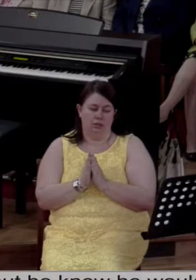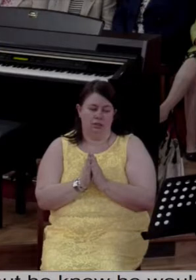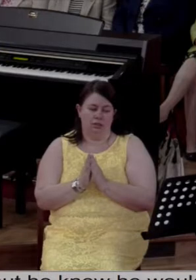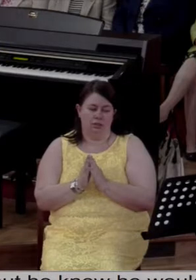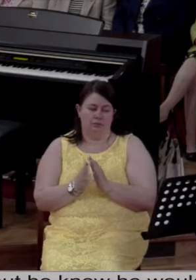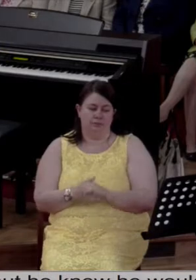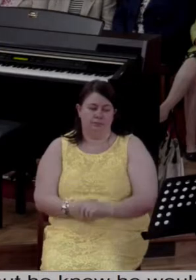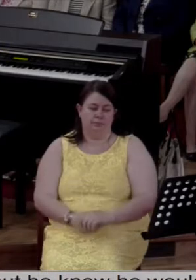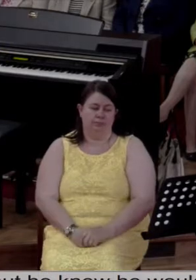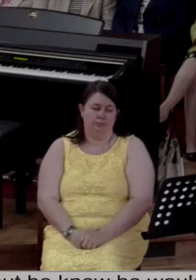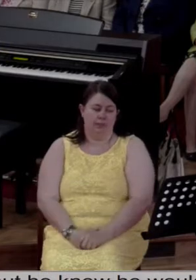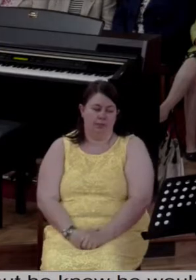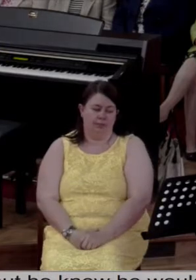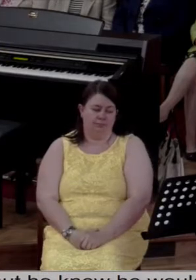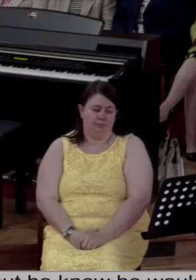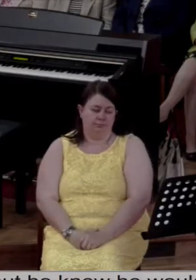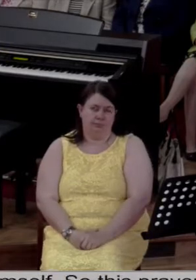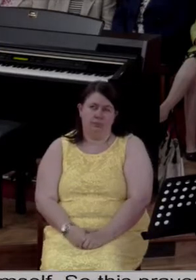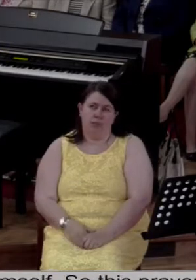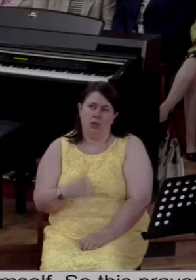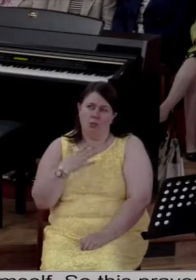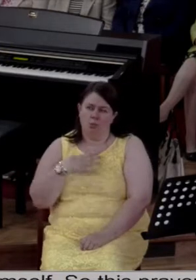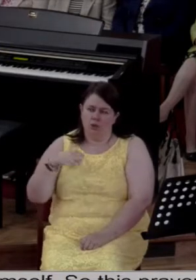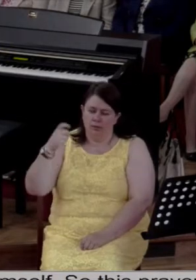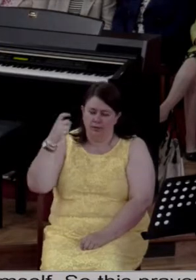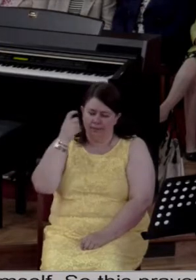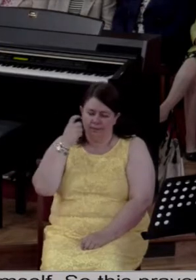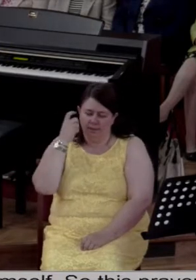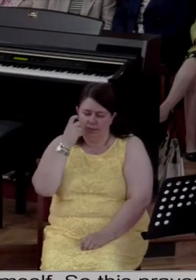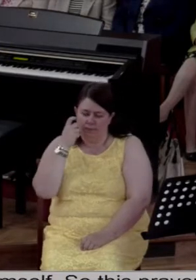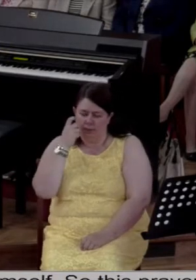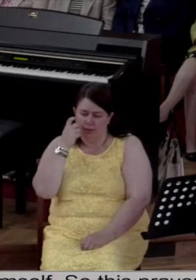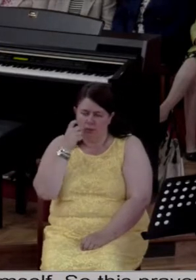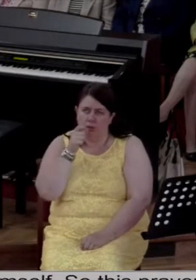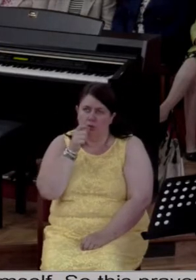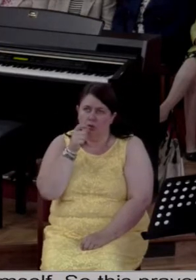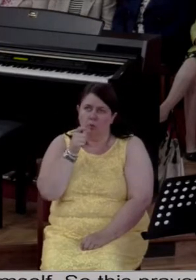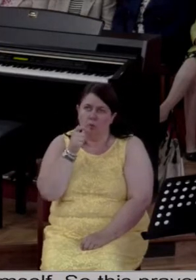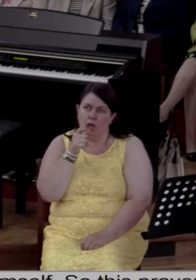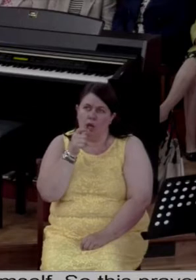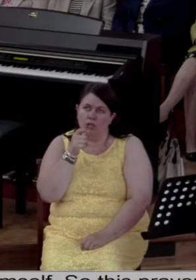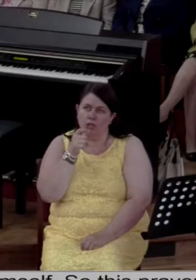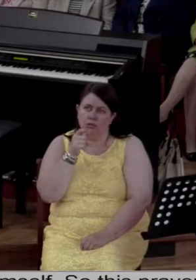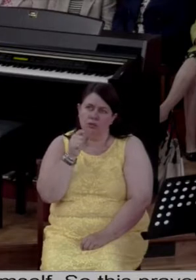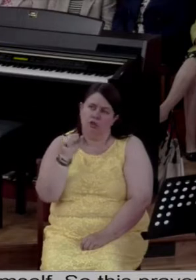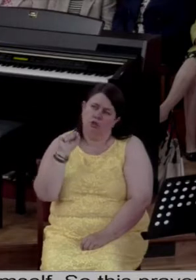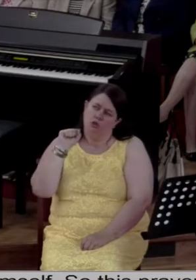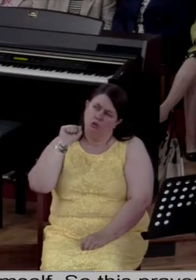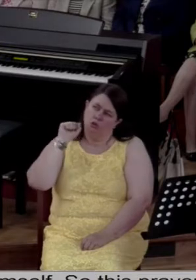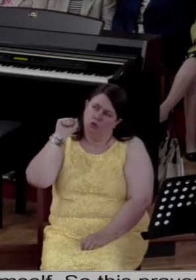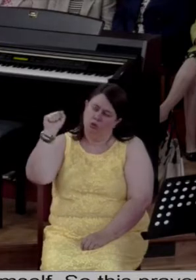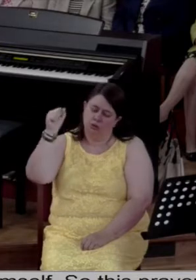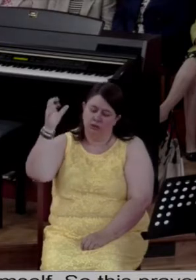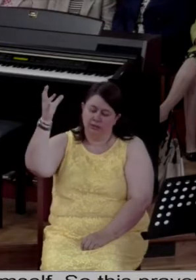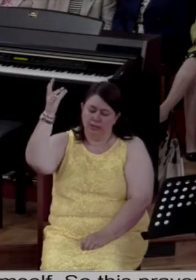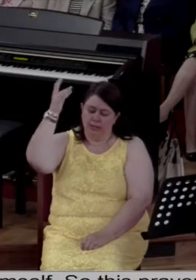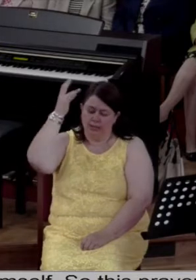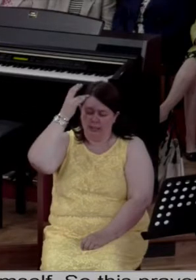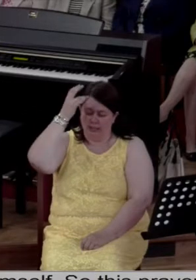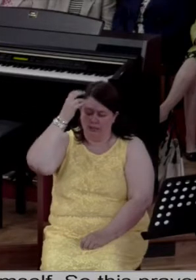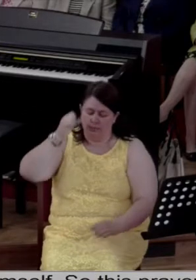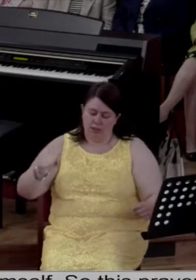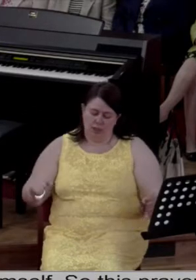Testament. Now, let's think about the phrase for a few moments together. Yours is the kingdom, the